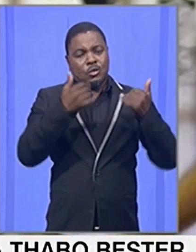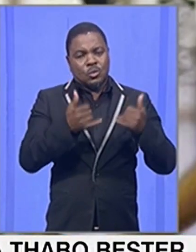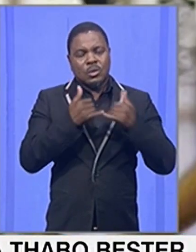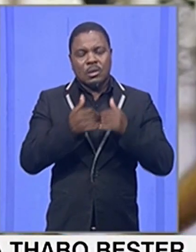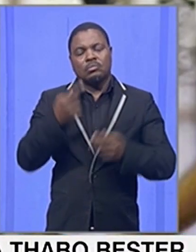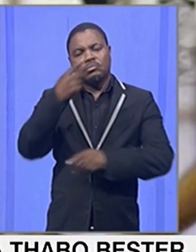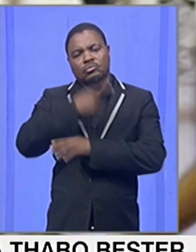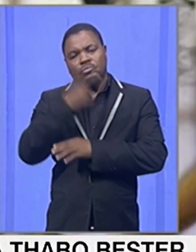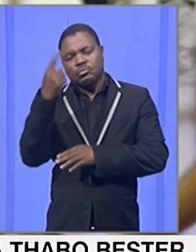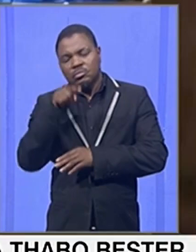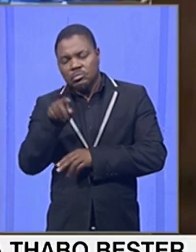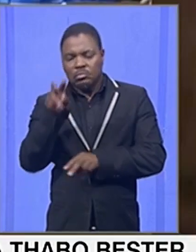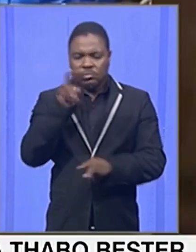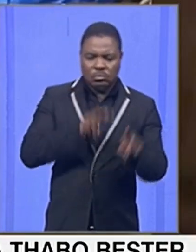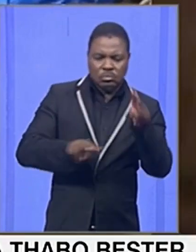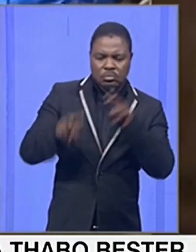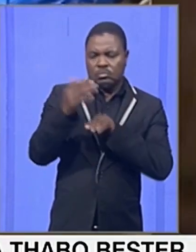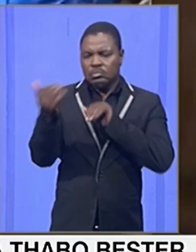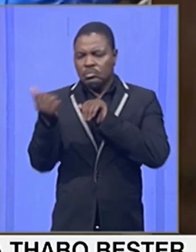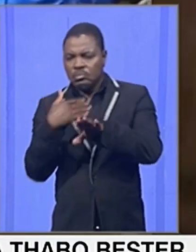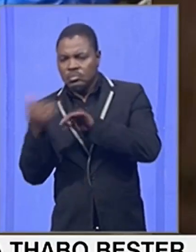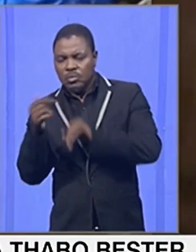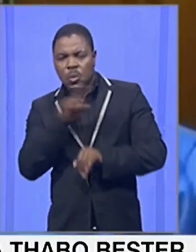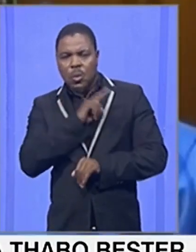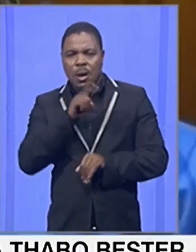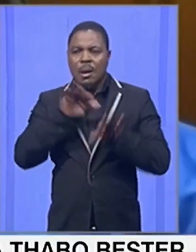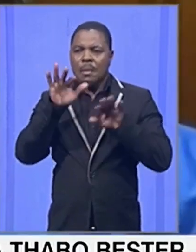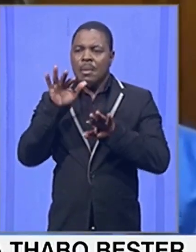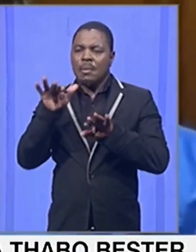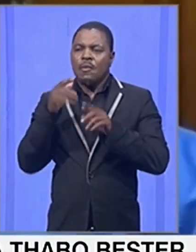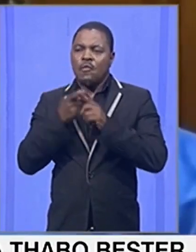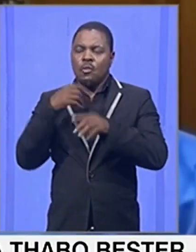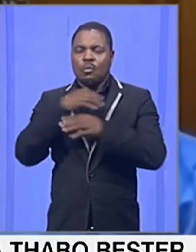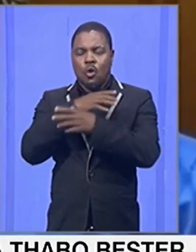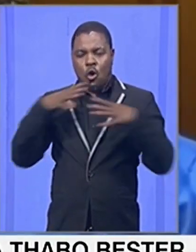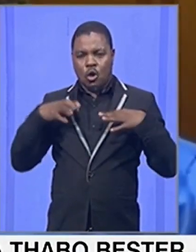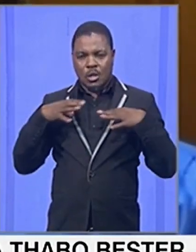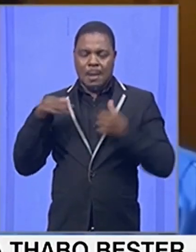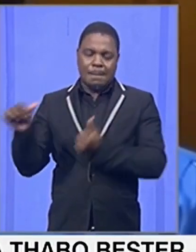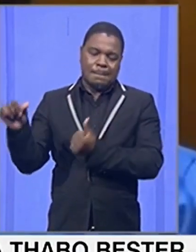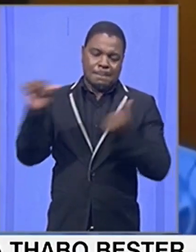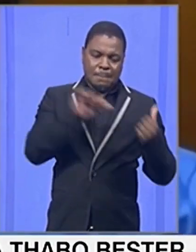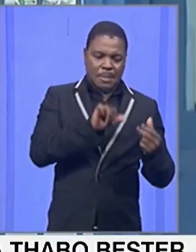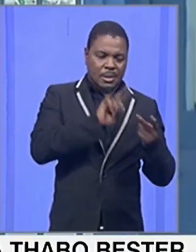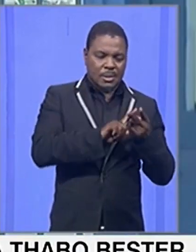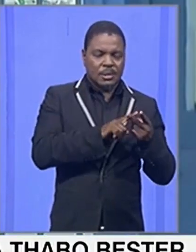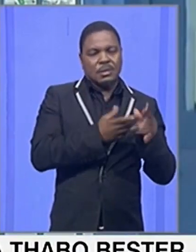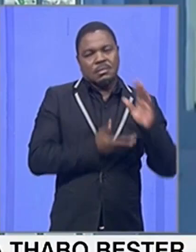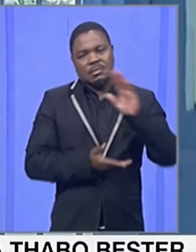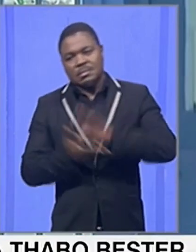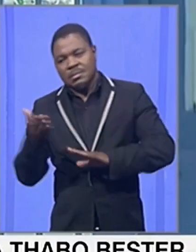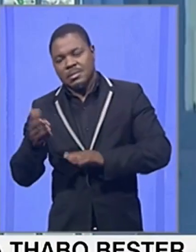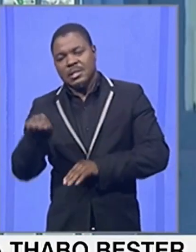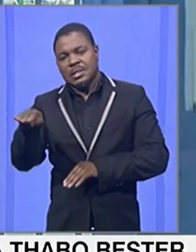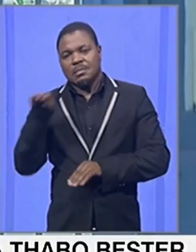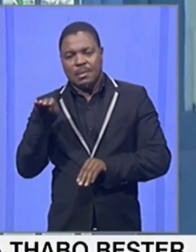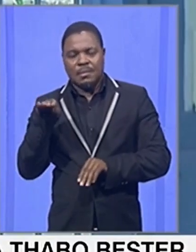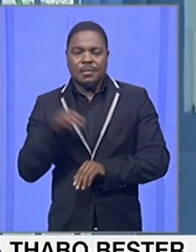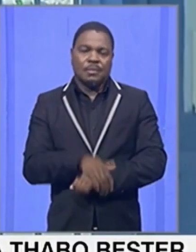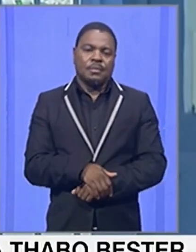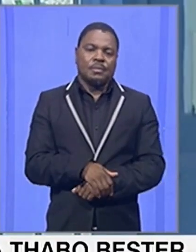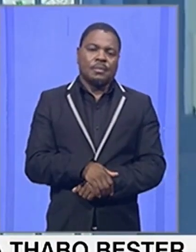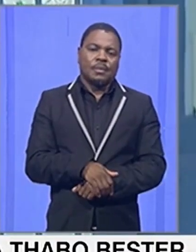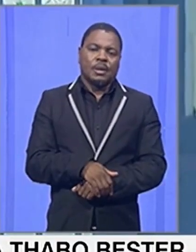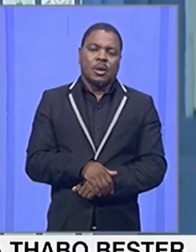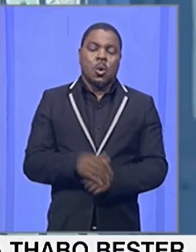moela wa sephethephethe bjale ka ge ba ya makhutšong ba itukišetša go tshela mollwane wo go tšwa le go tsena ka nageng ya Zimbabwe le Afrika Borwa.